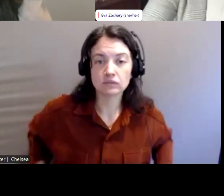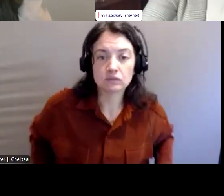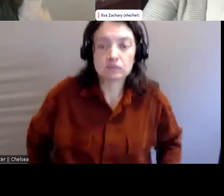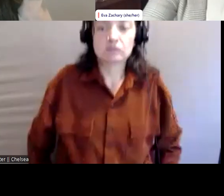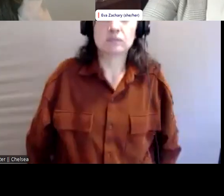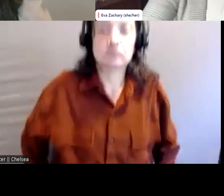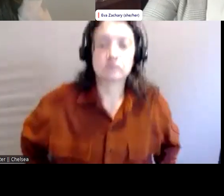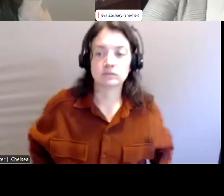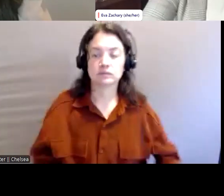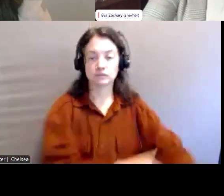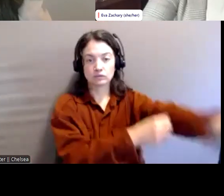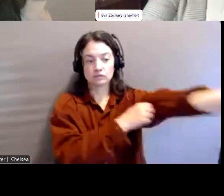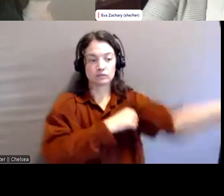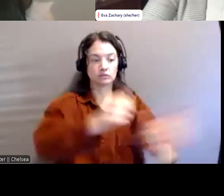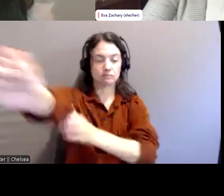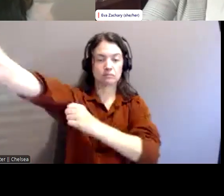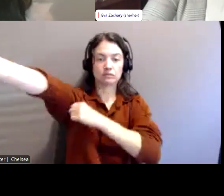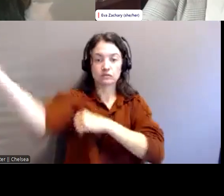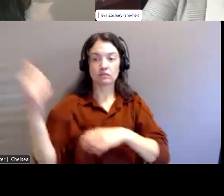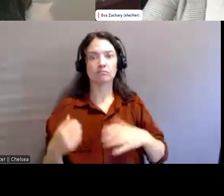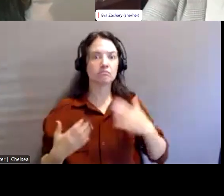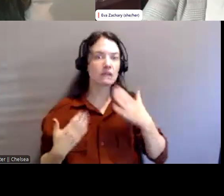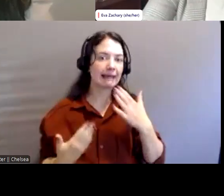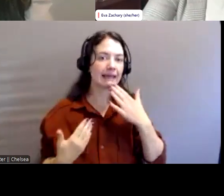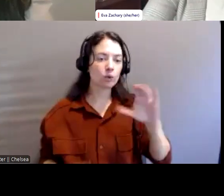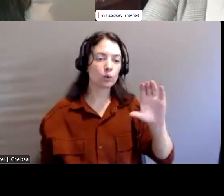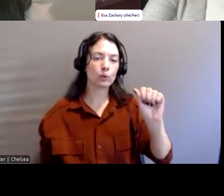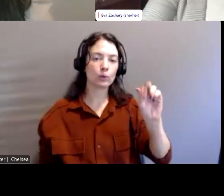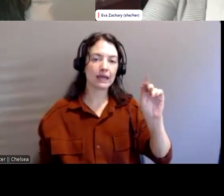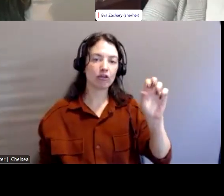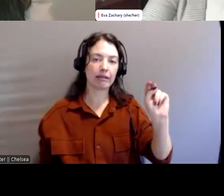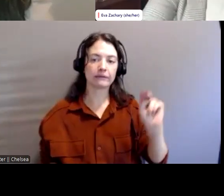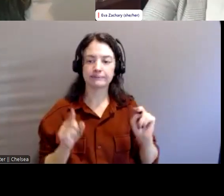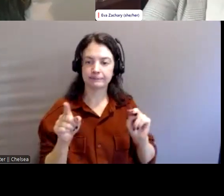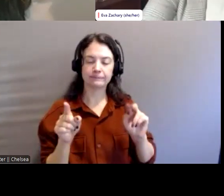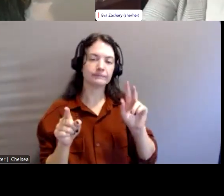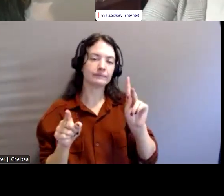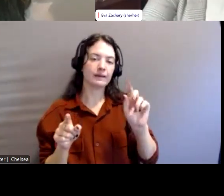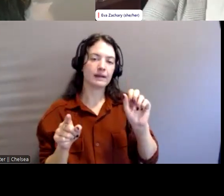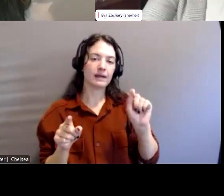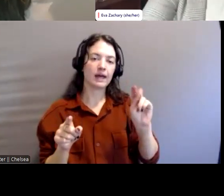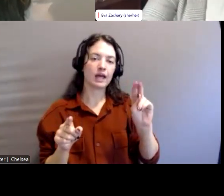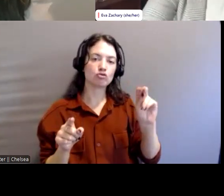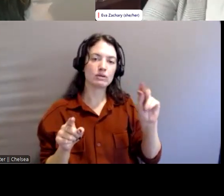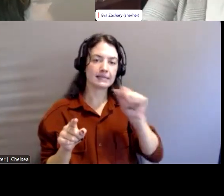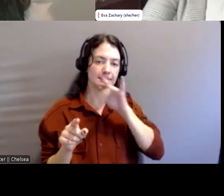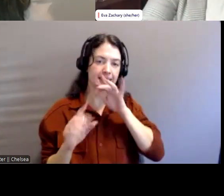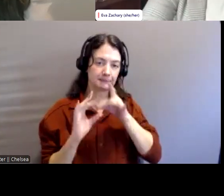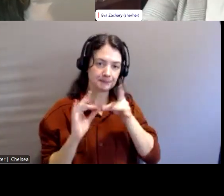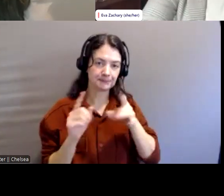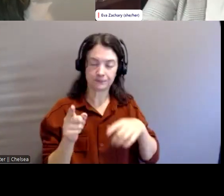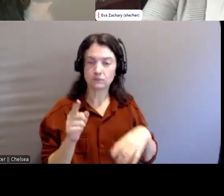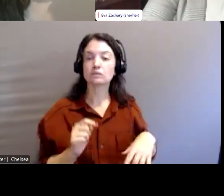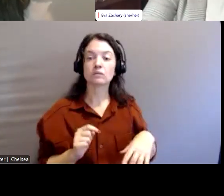Yeah, well, and thank you, Carolyn. And I think, I was at a conference recently and the question